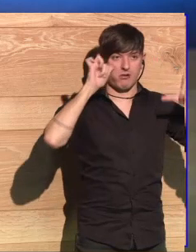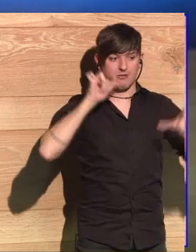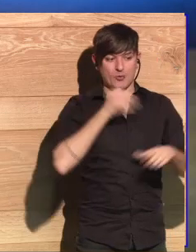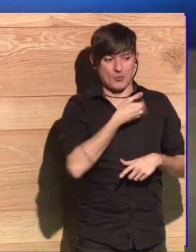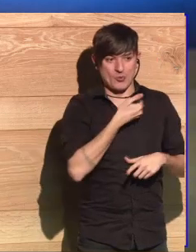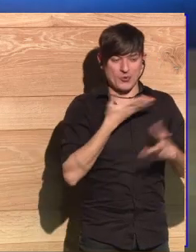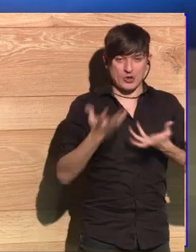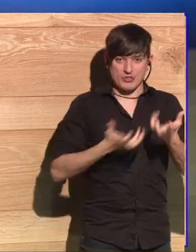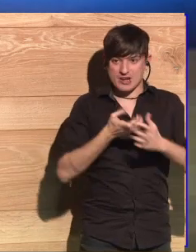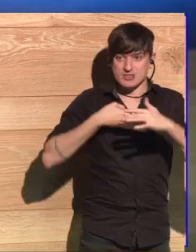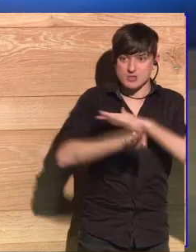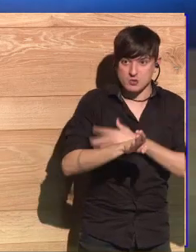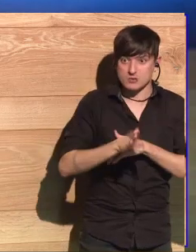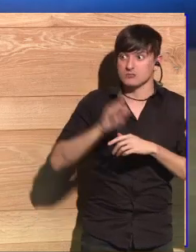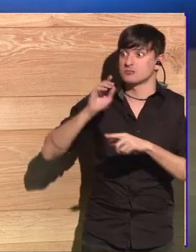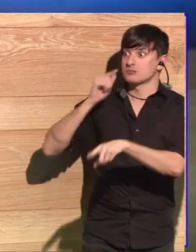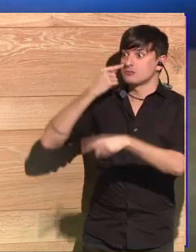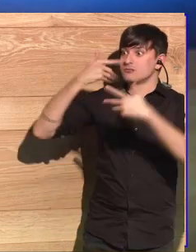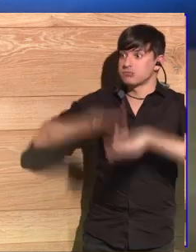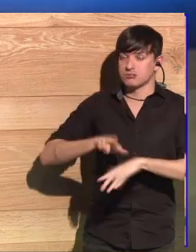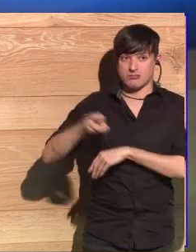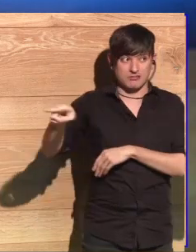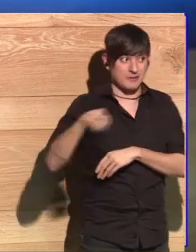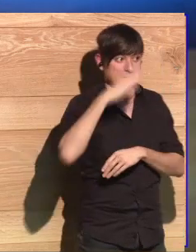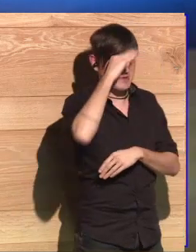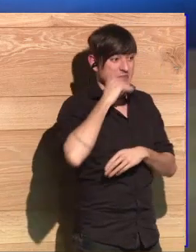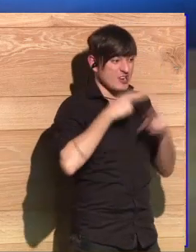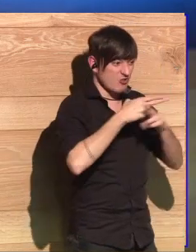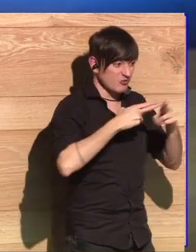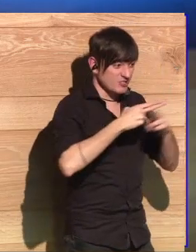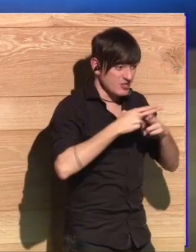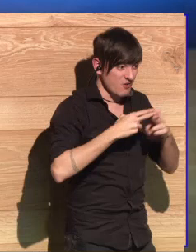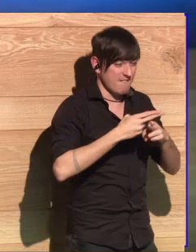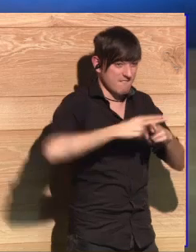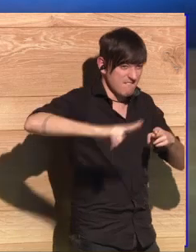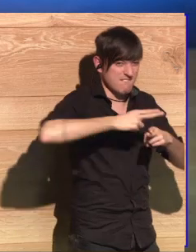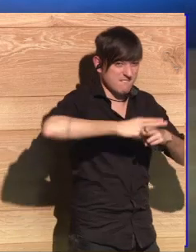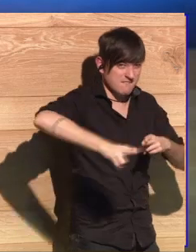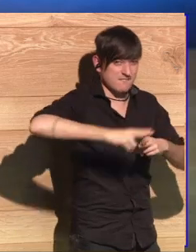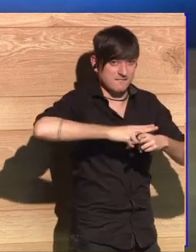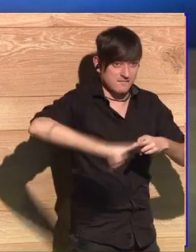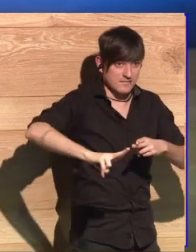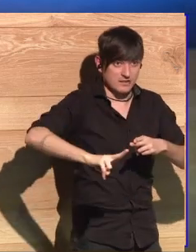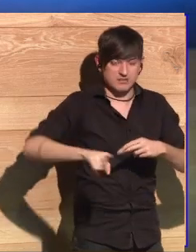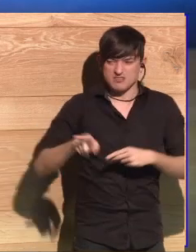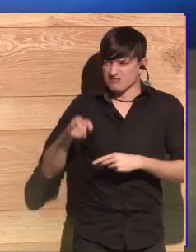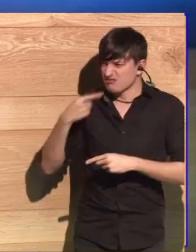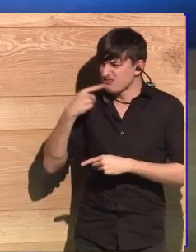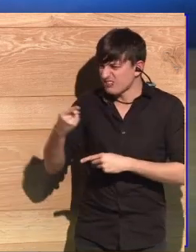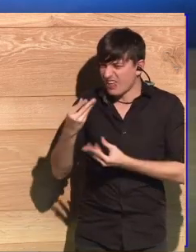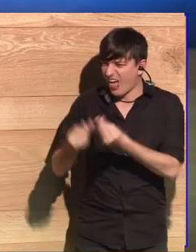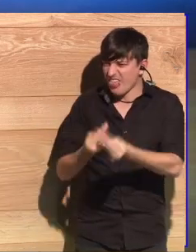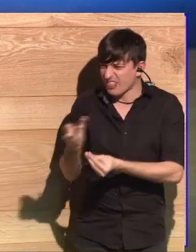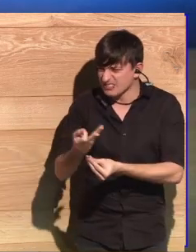carving knife and the big fork that he used for cutting the roast beef on a Sunday dinner. She said, "Gus, what are you doing?" He